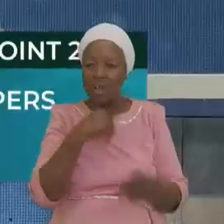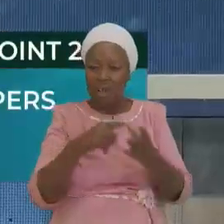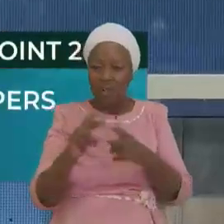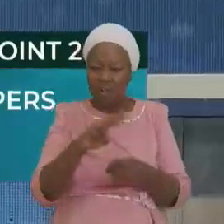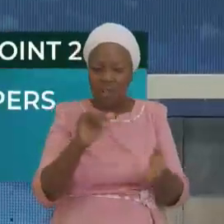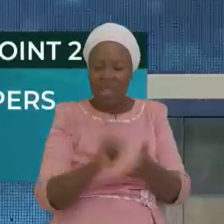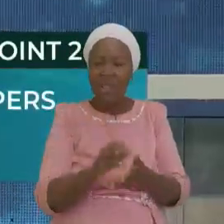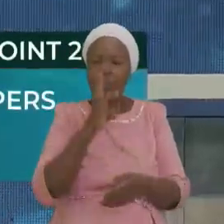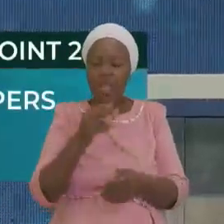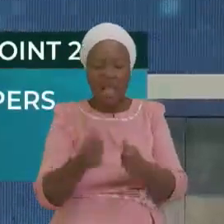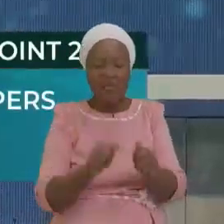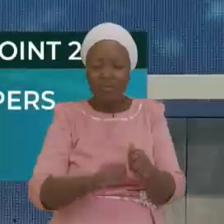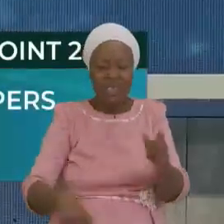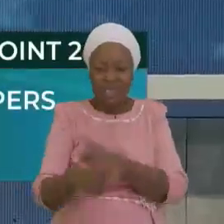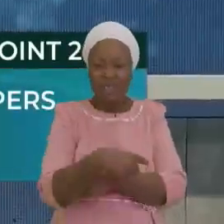water every day